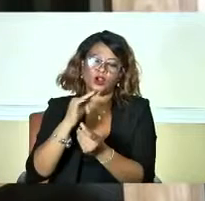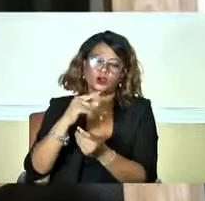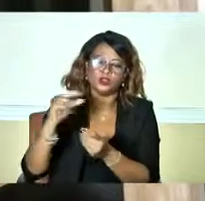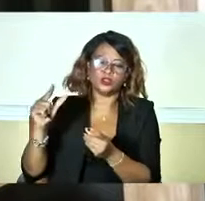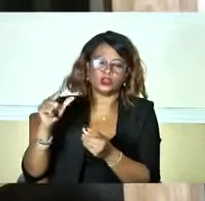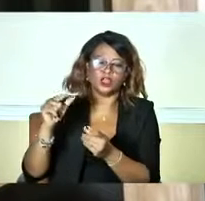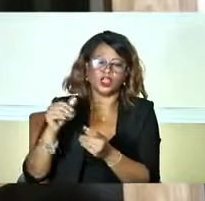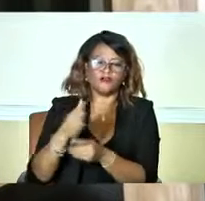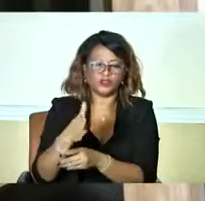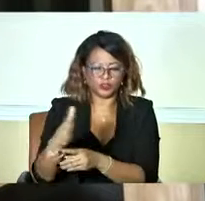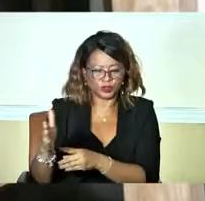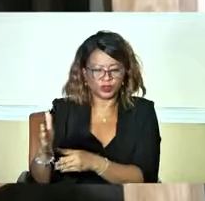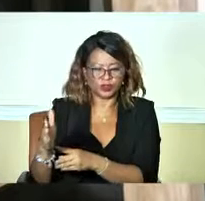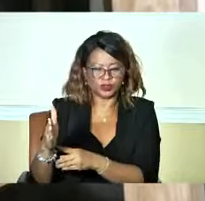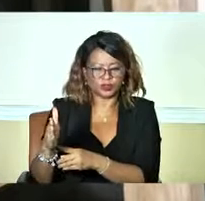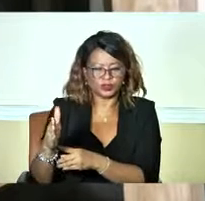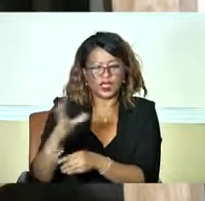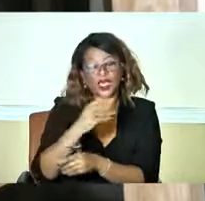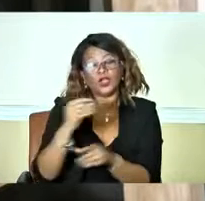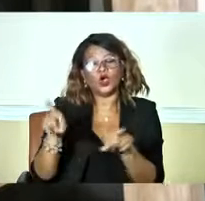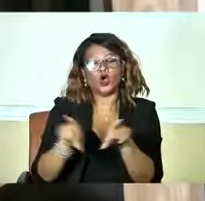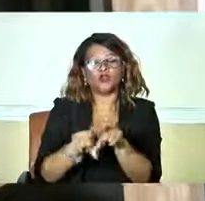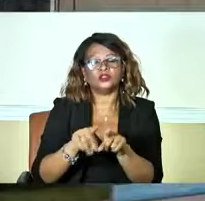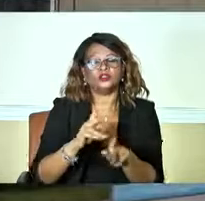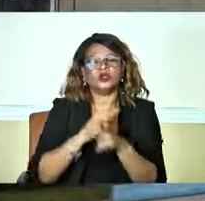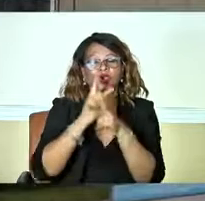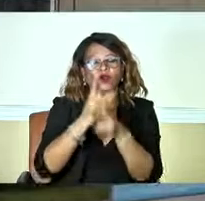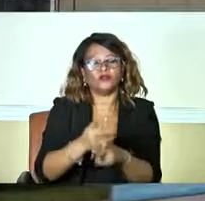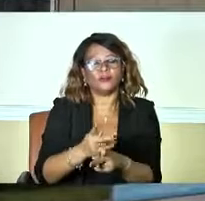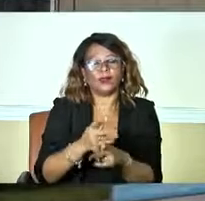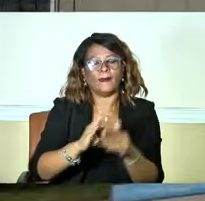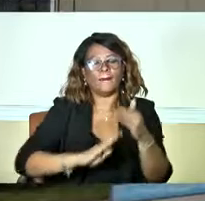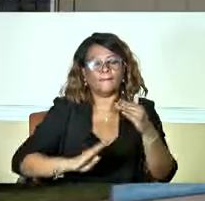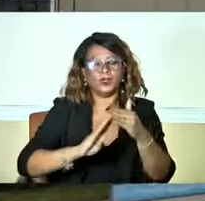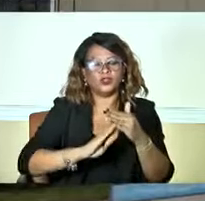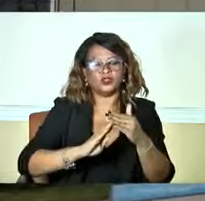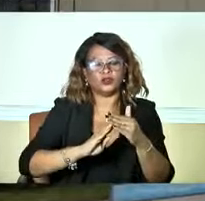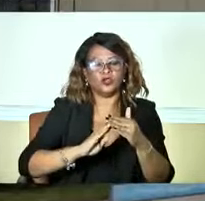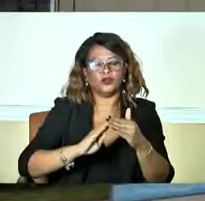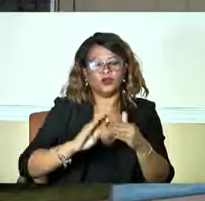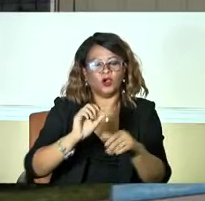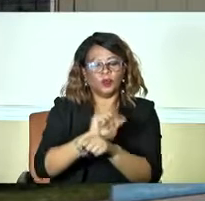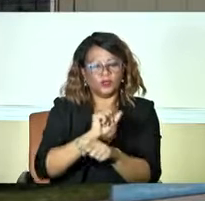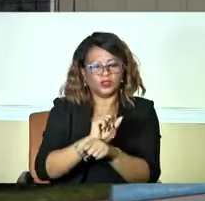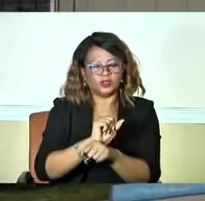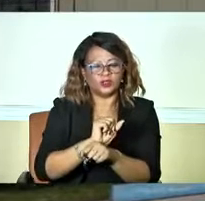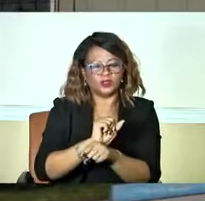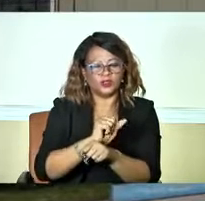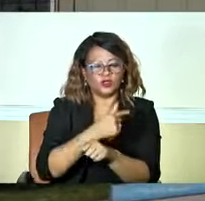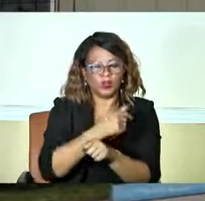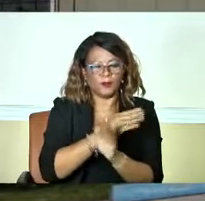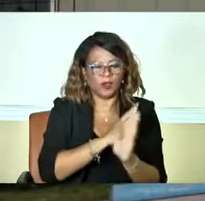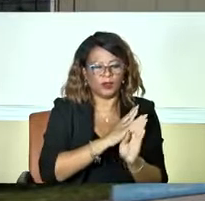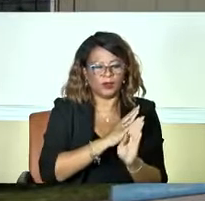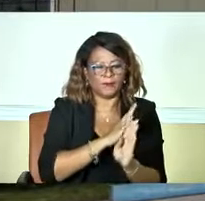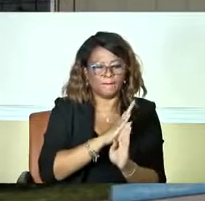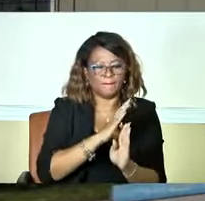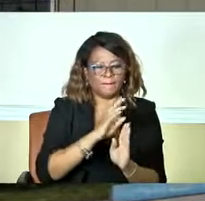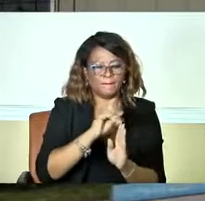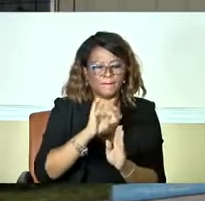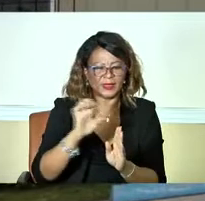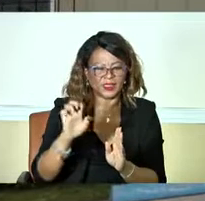and Fisheries, and also offered a base of operations for the Grand Bahama